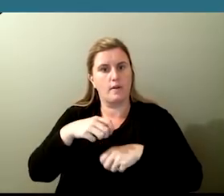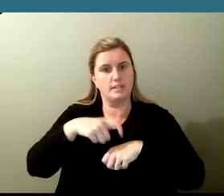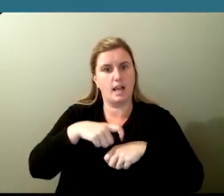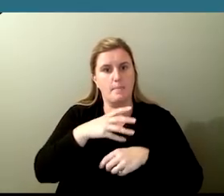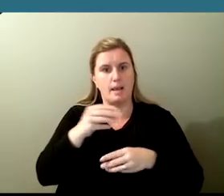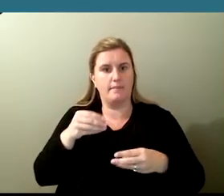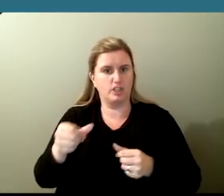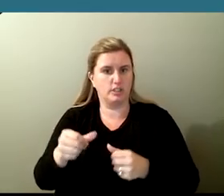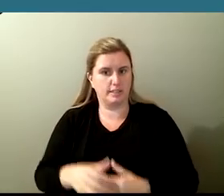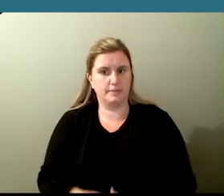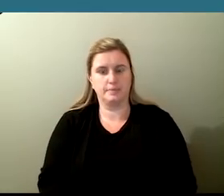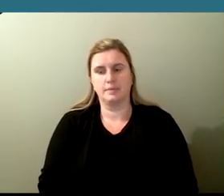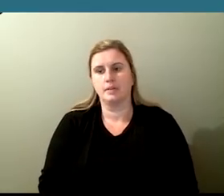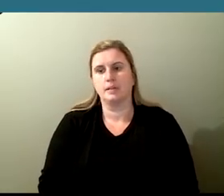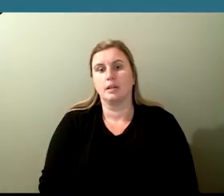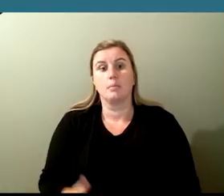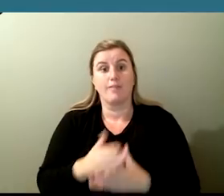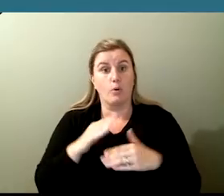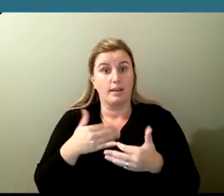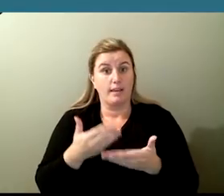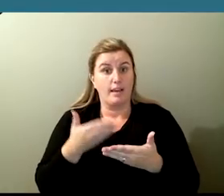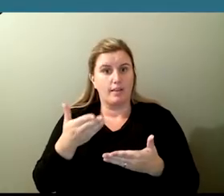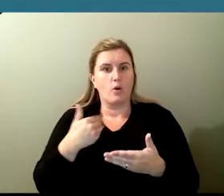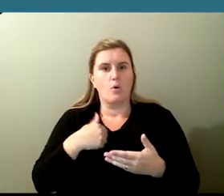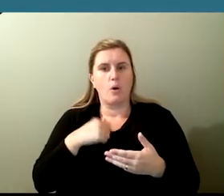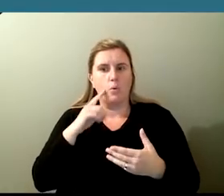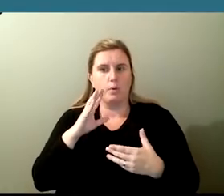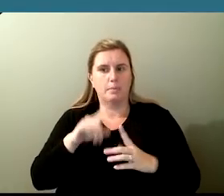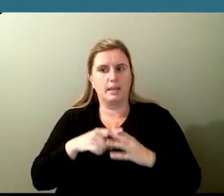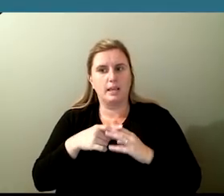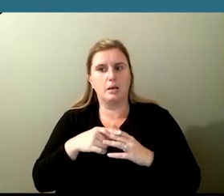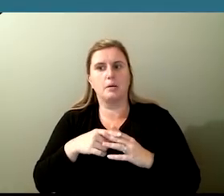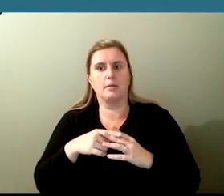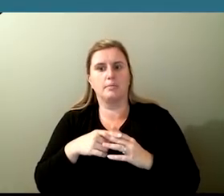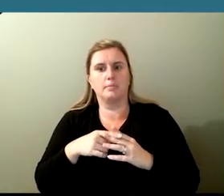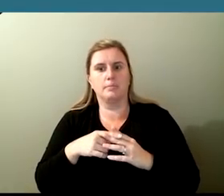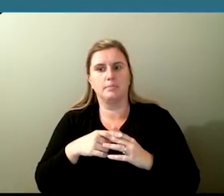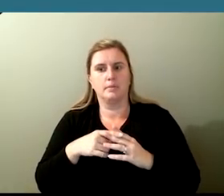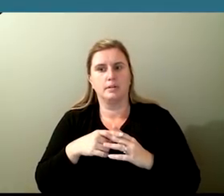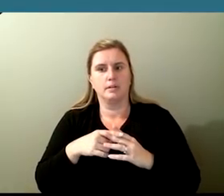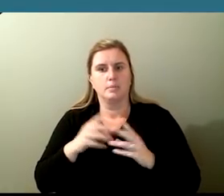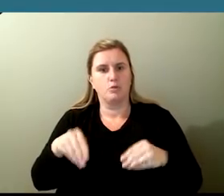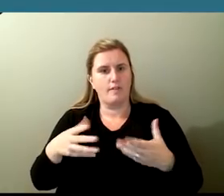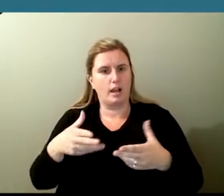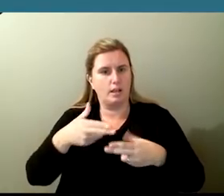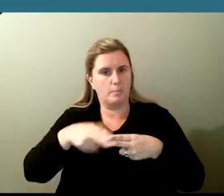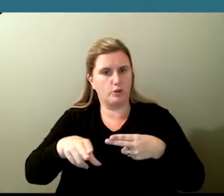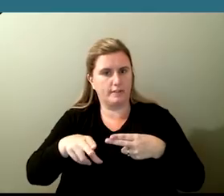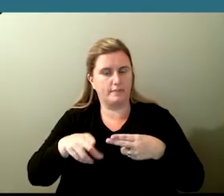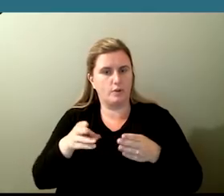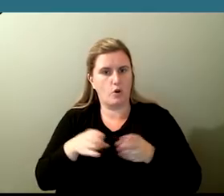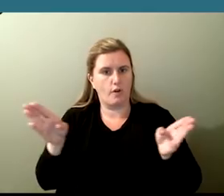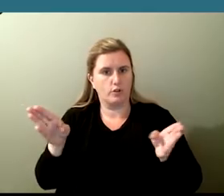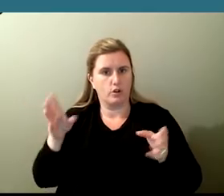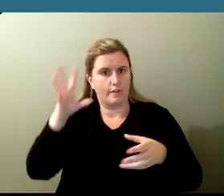efficiency. But before we get there, we're gonna, I'm gonna begin by providing a brief